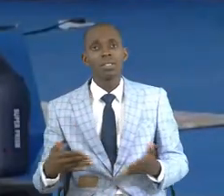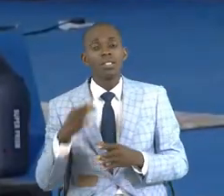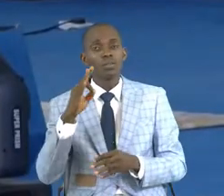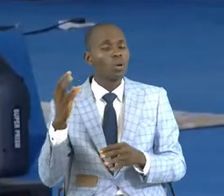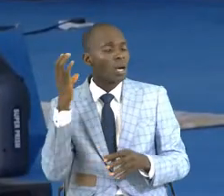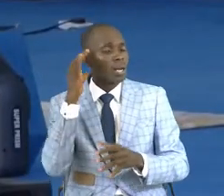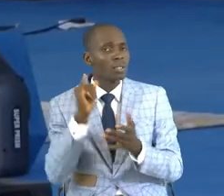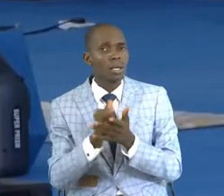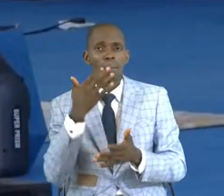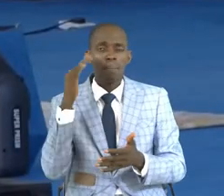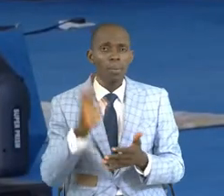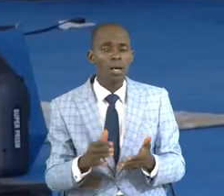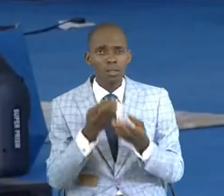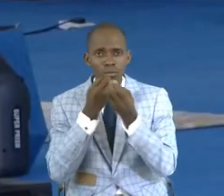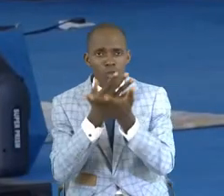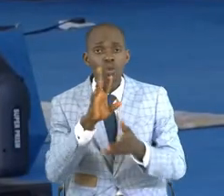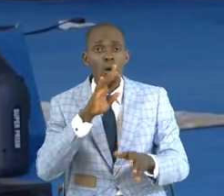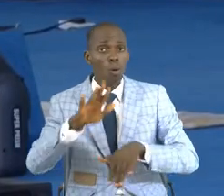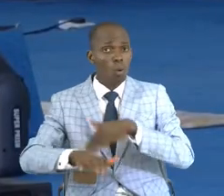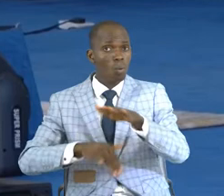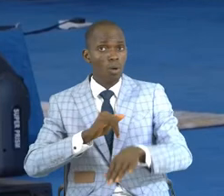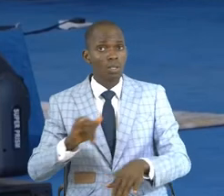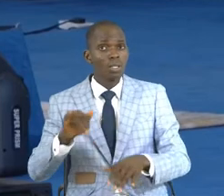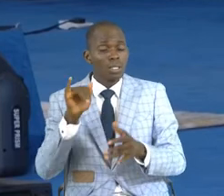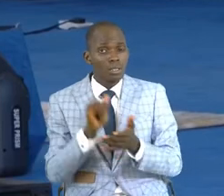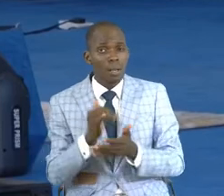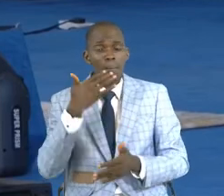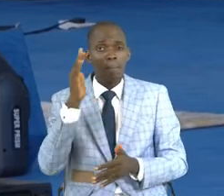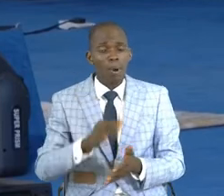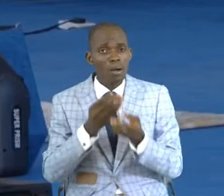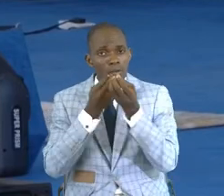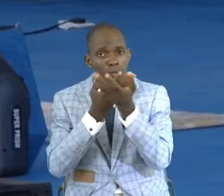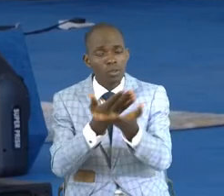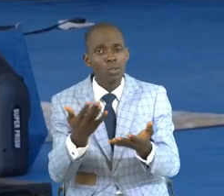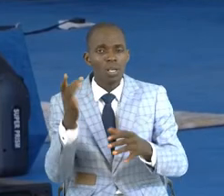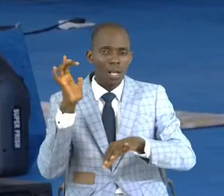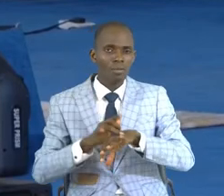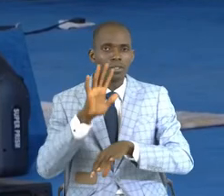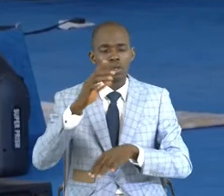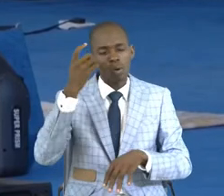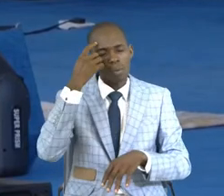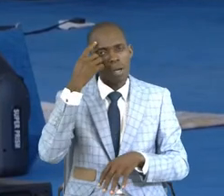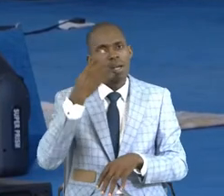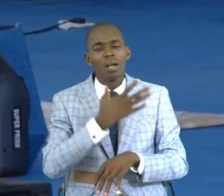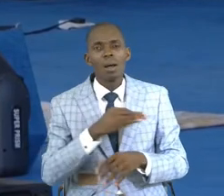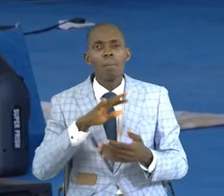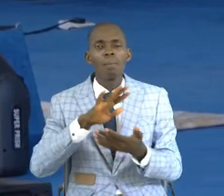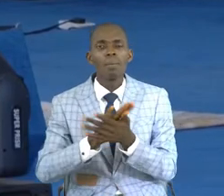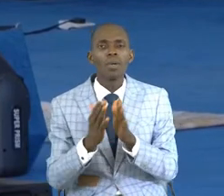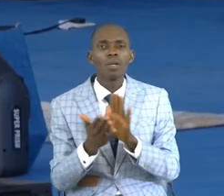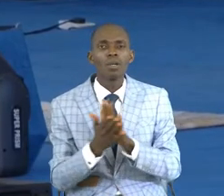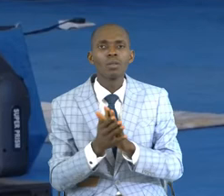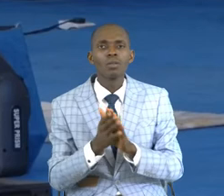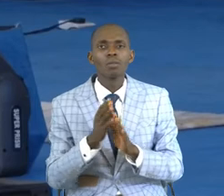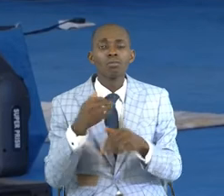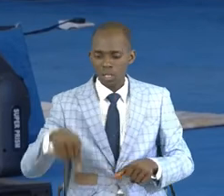had a very bad news, the bad news gets to your mind and guess what? Your legs are weak. You cannot stand